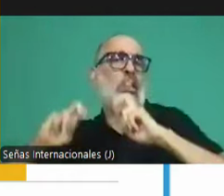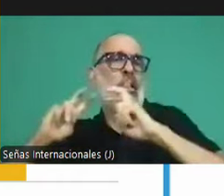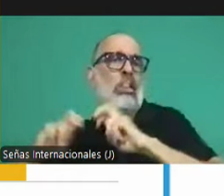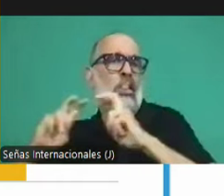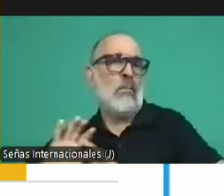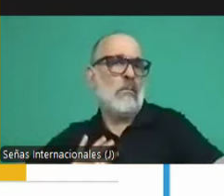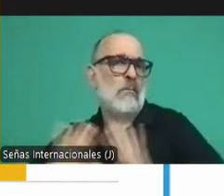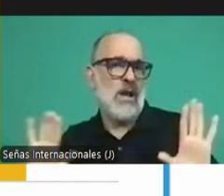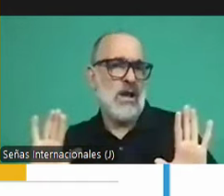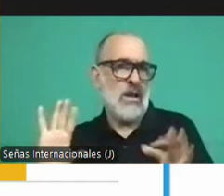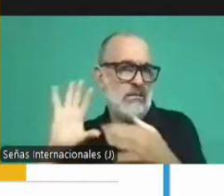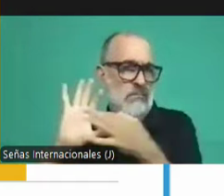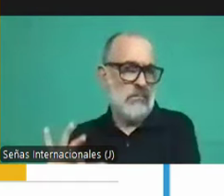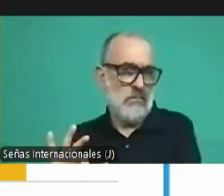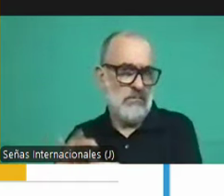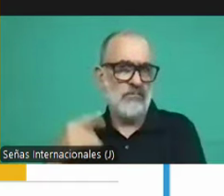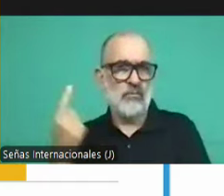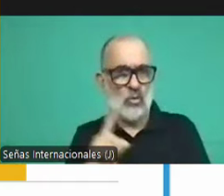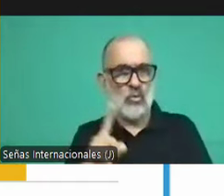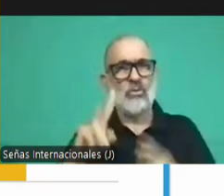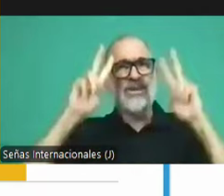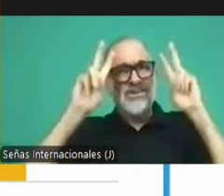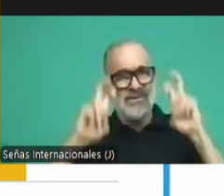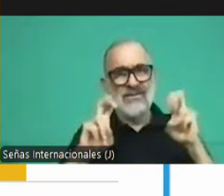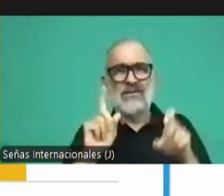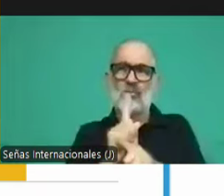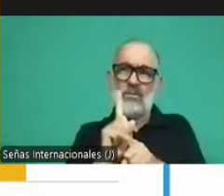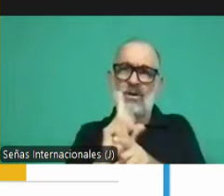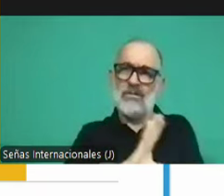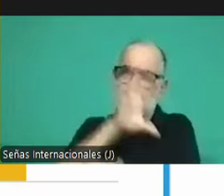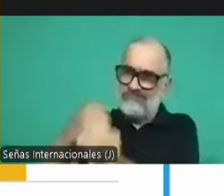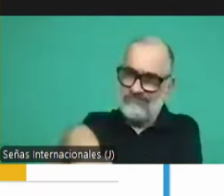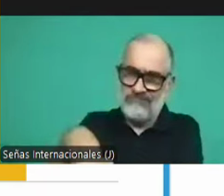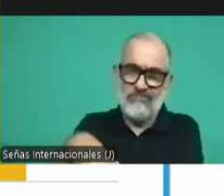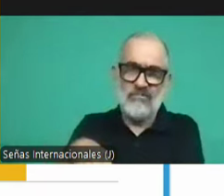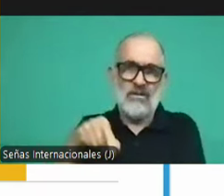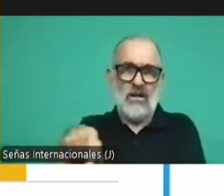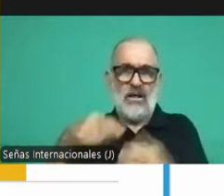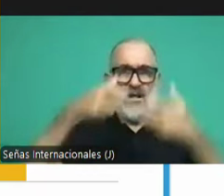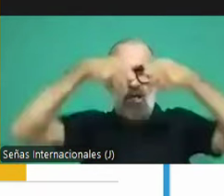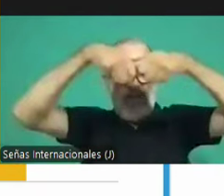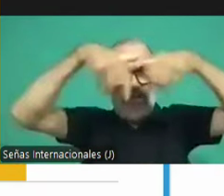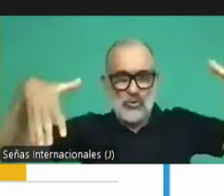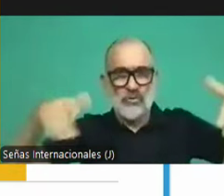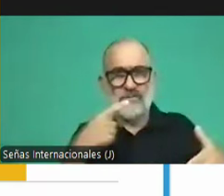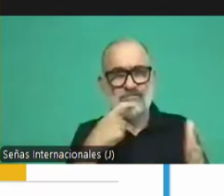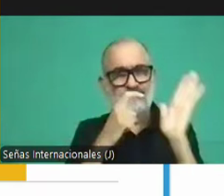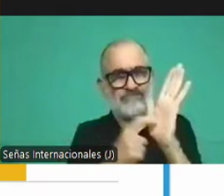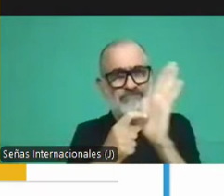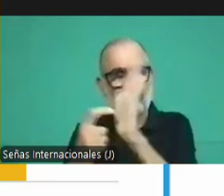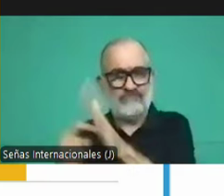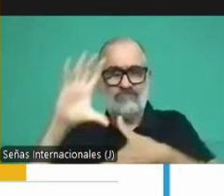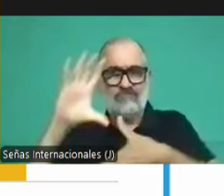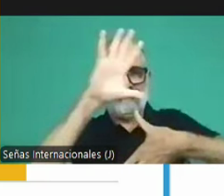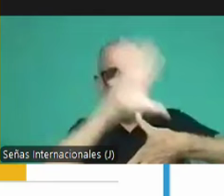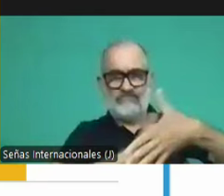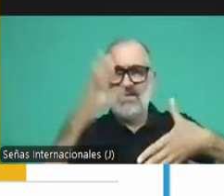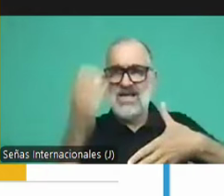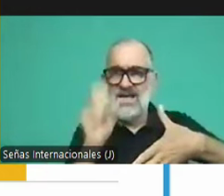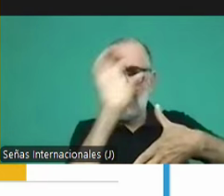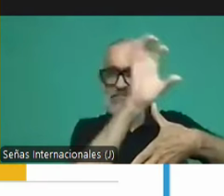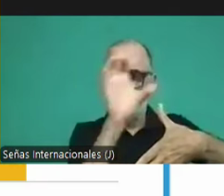parte out-of-pocket de la estructura de expenses component as financiamiento que part tienen los of the países funding y structure al that mismo countries tiempo have, but at the cómo same time, afecta how it esta affects población